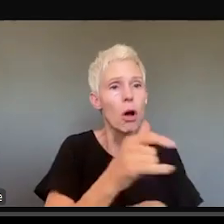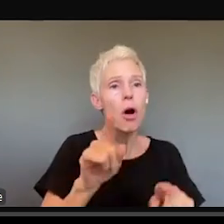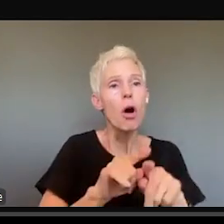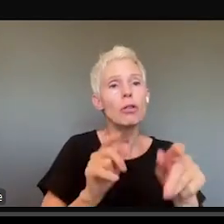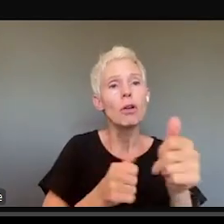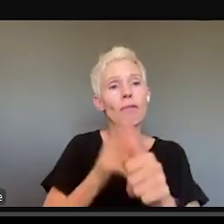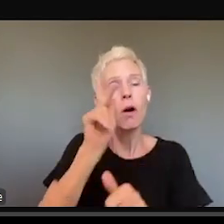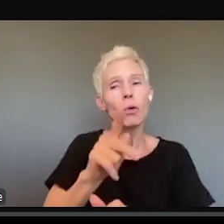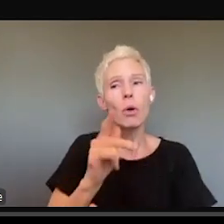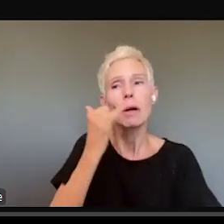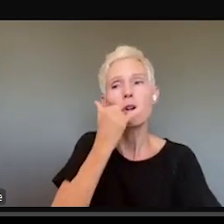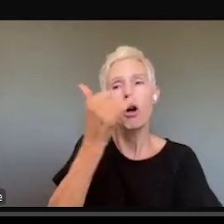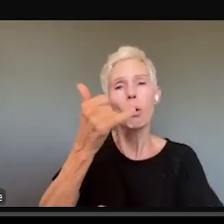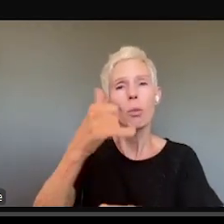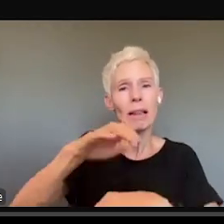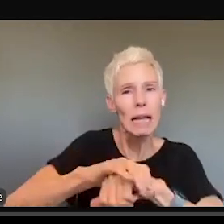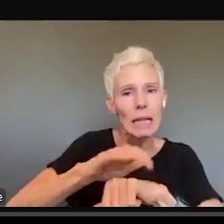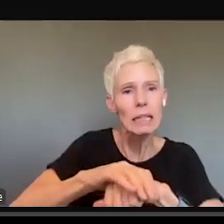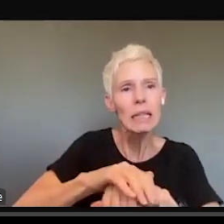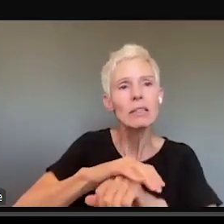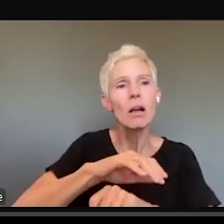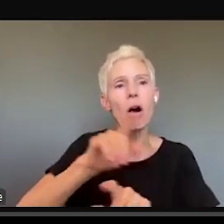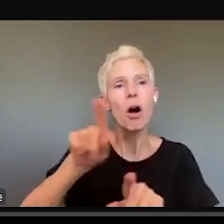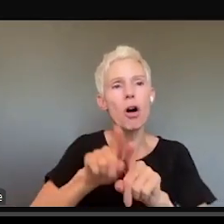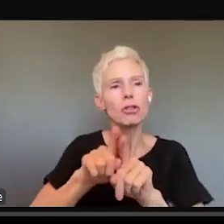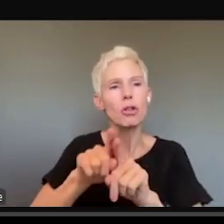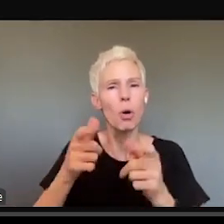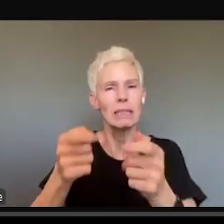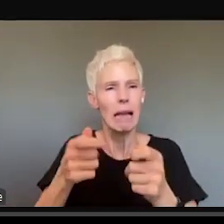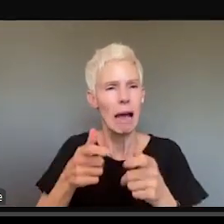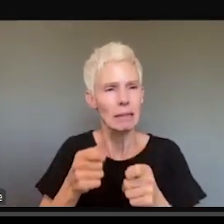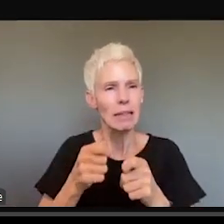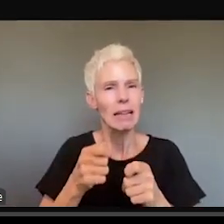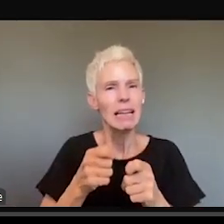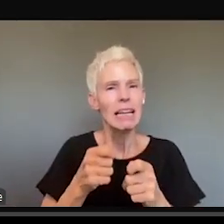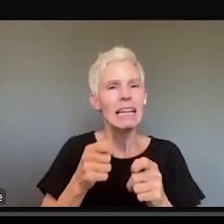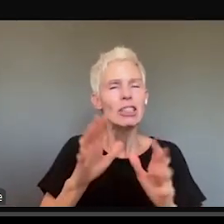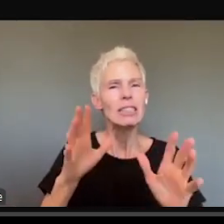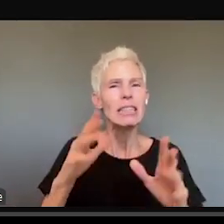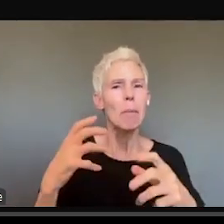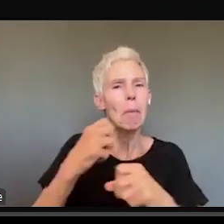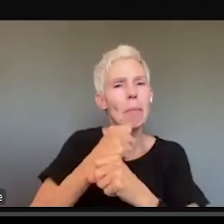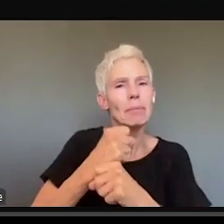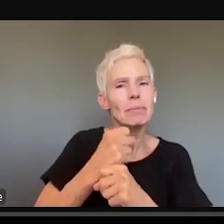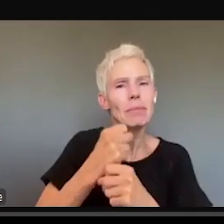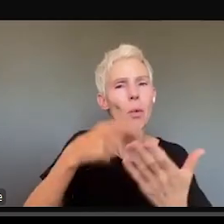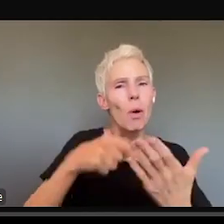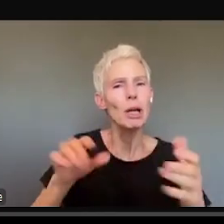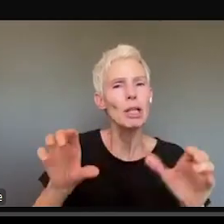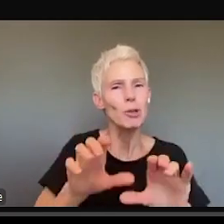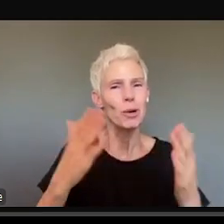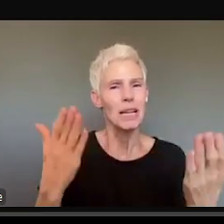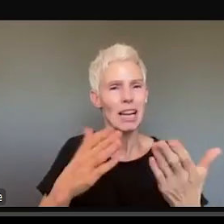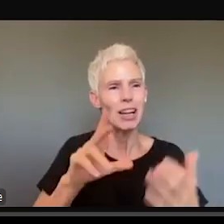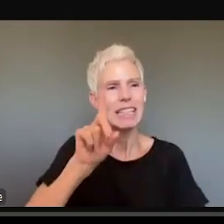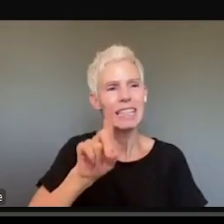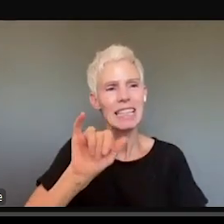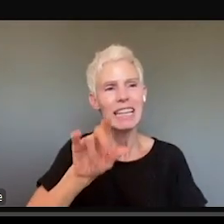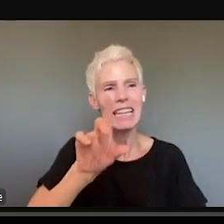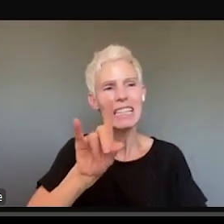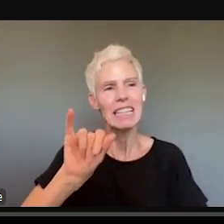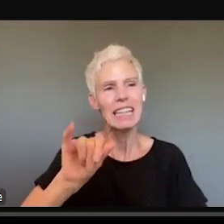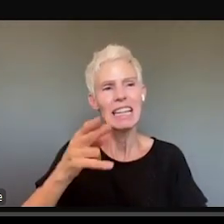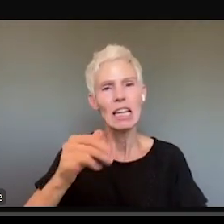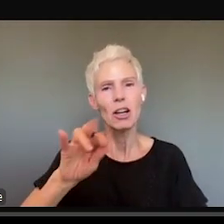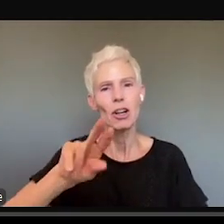in English and then through text. So that's just to kind of give you a little snapshot of what we do here at DD Hirsch. That's so interesting.